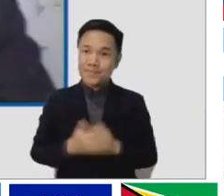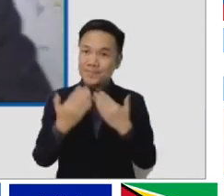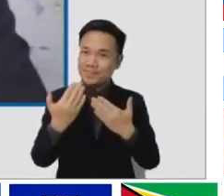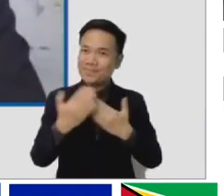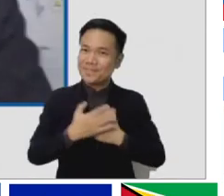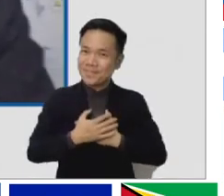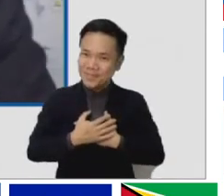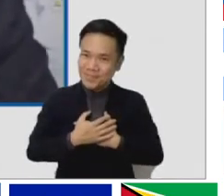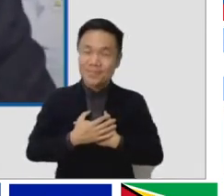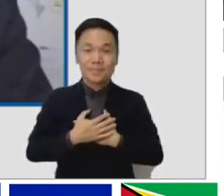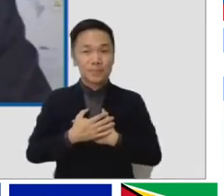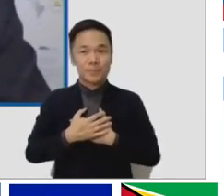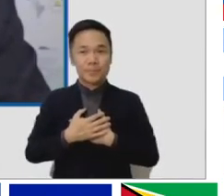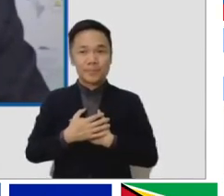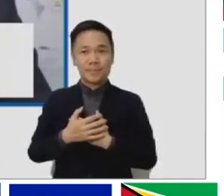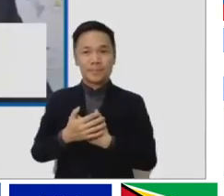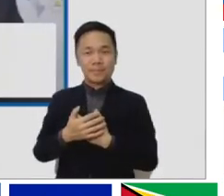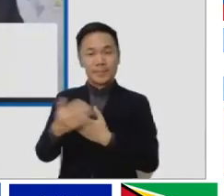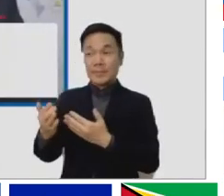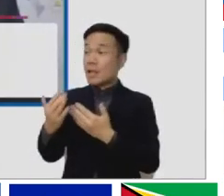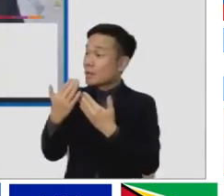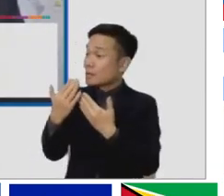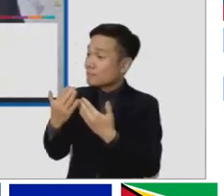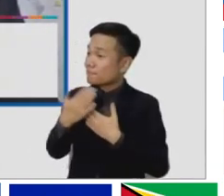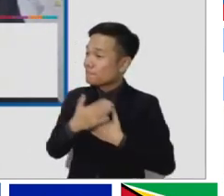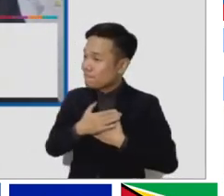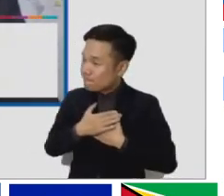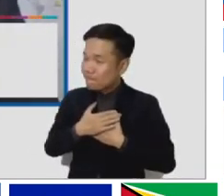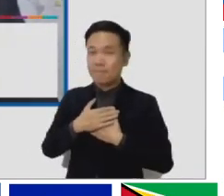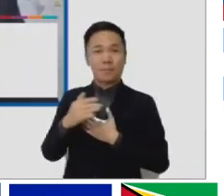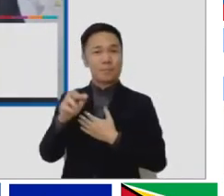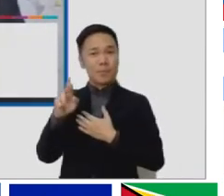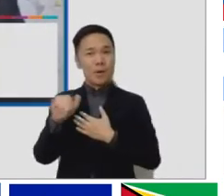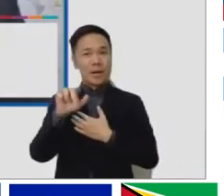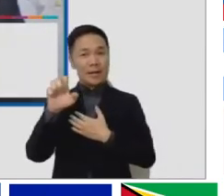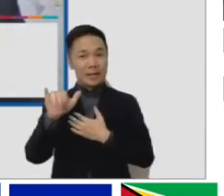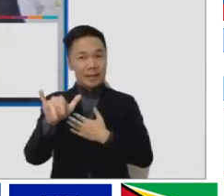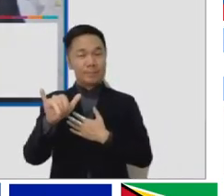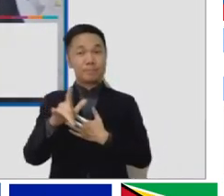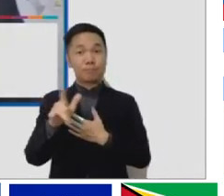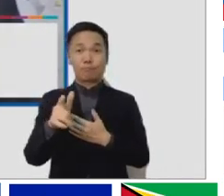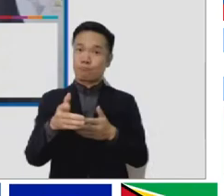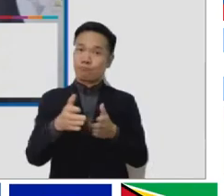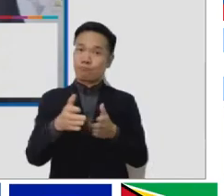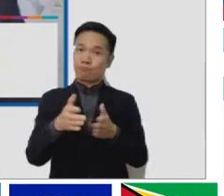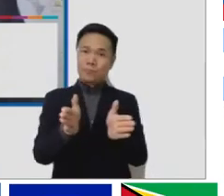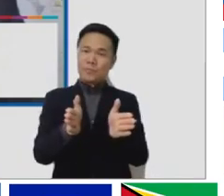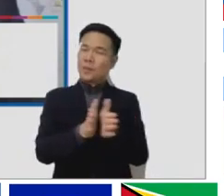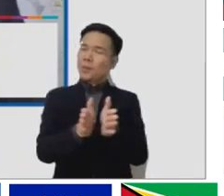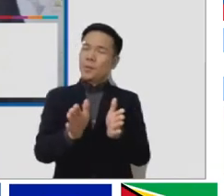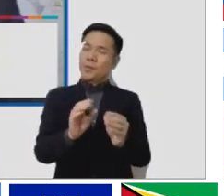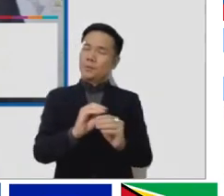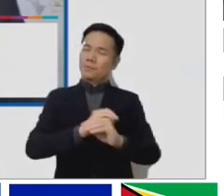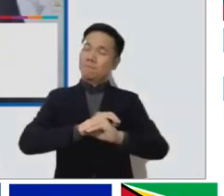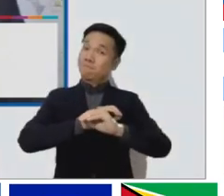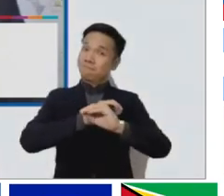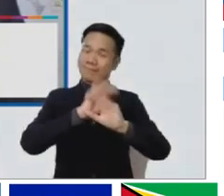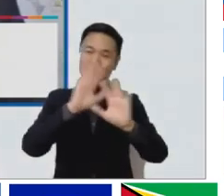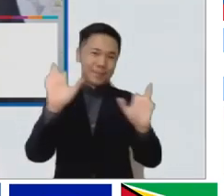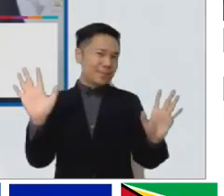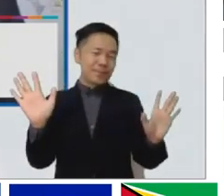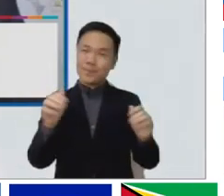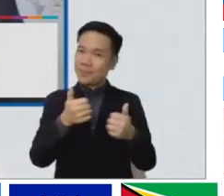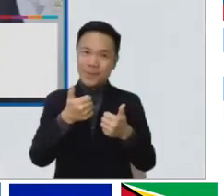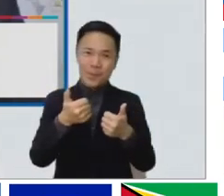Gracias, Senorita Riley. Thank you very much for setting the context so nicely for this session. Some